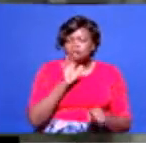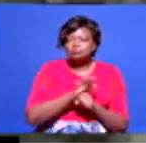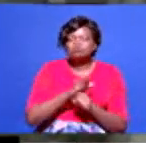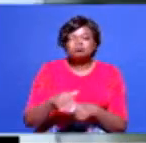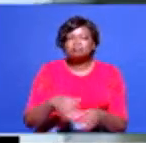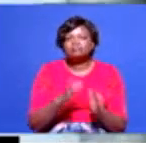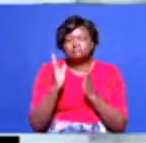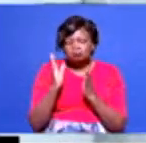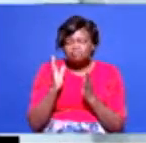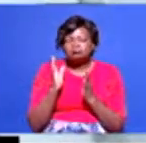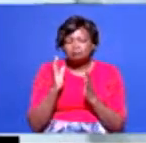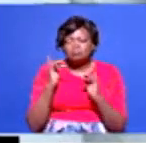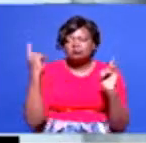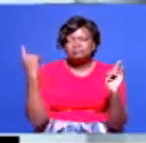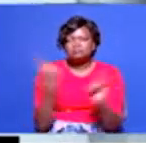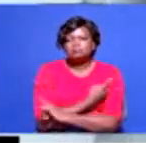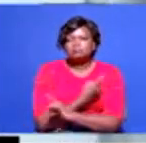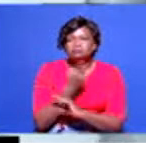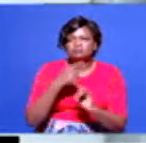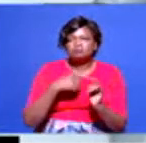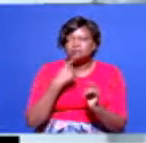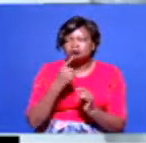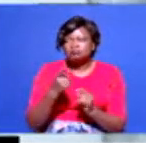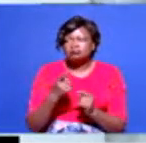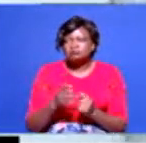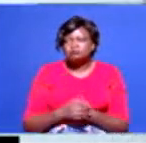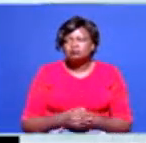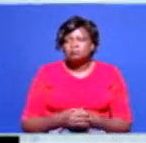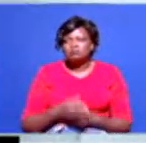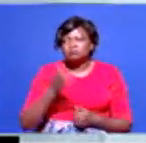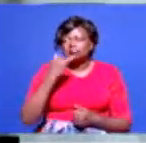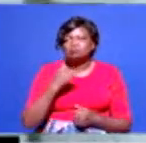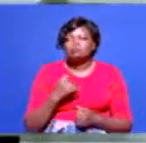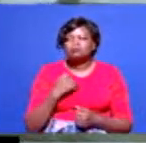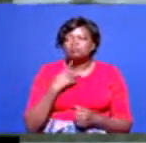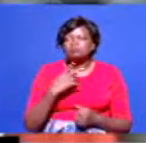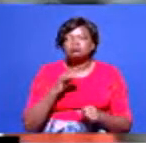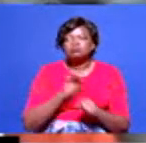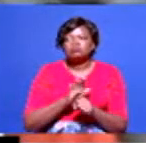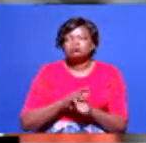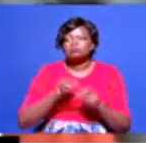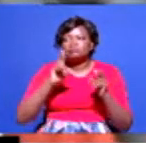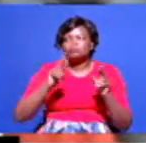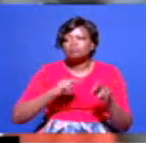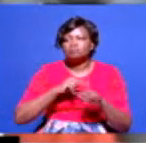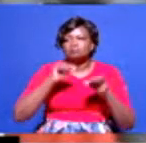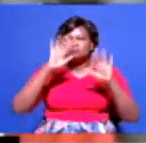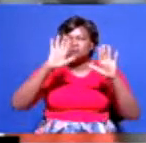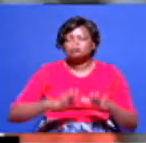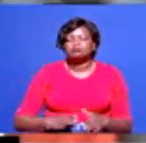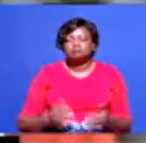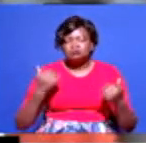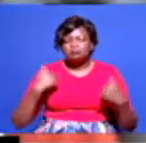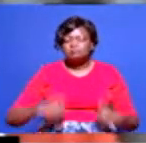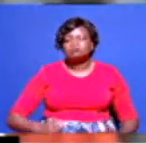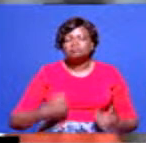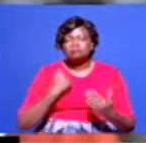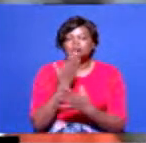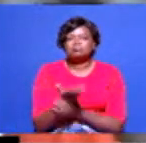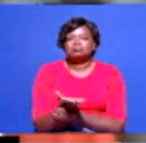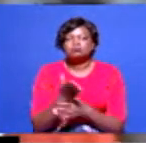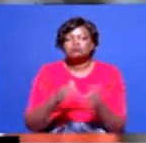his predecessor Daniel Moi, who was vocal on many issues of national importance. I appeal to